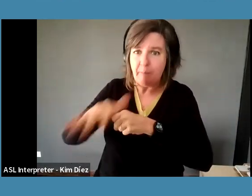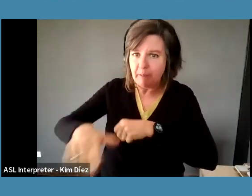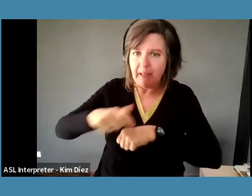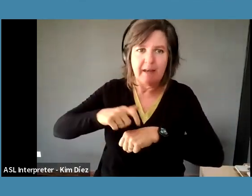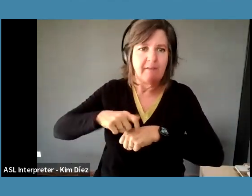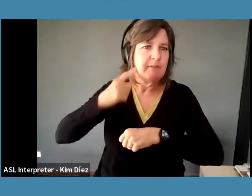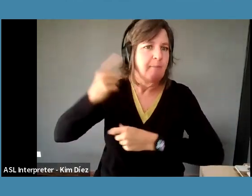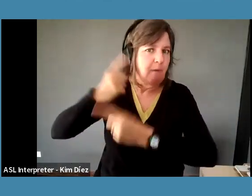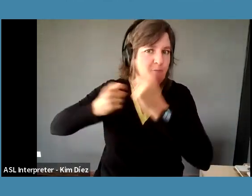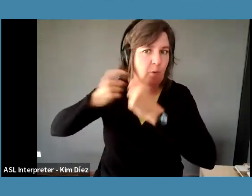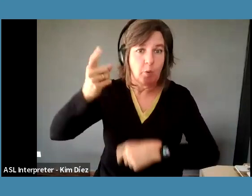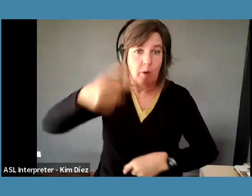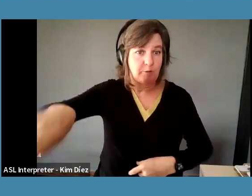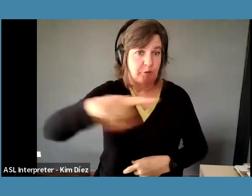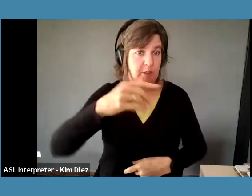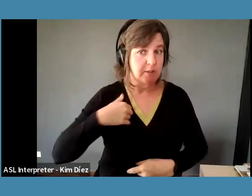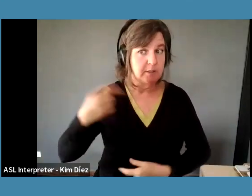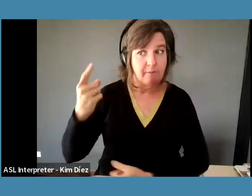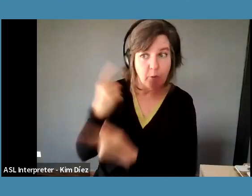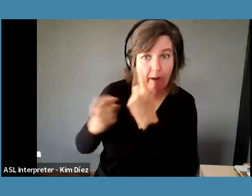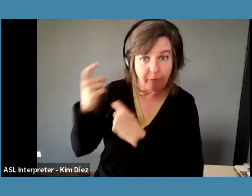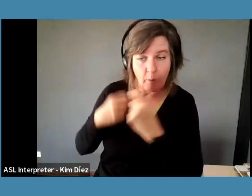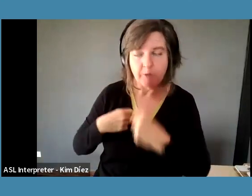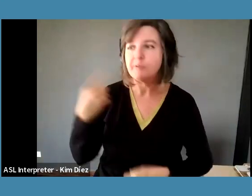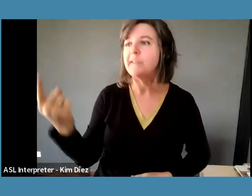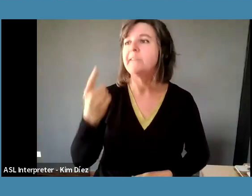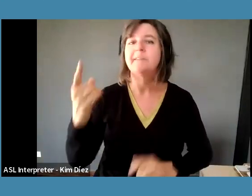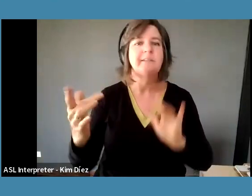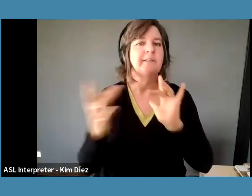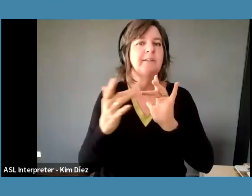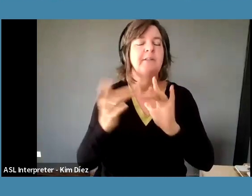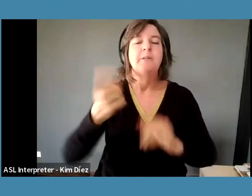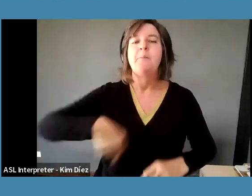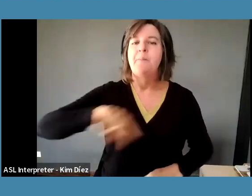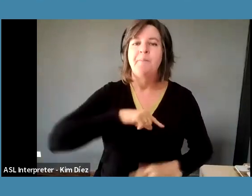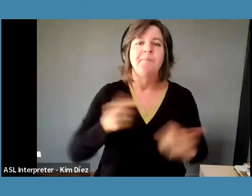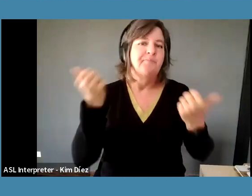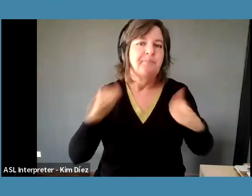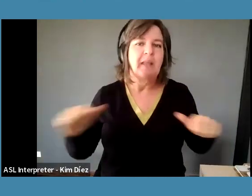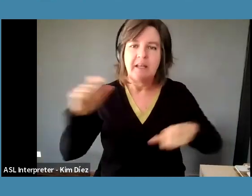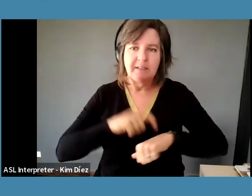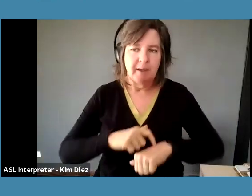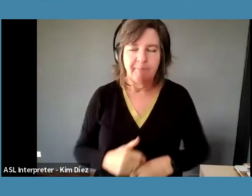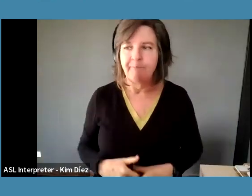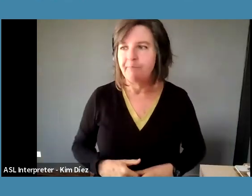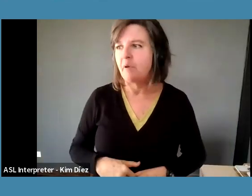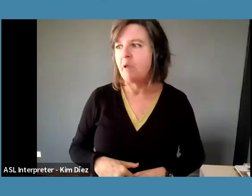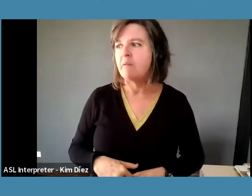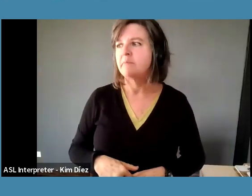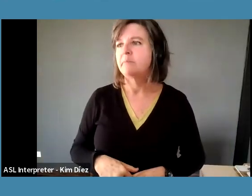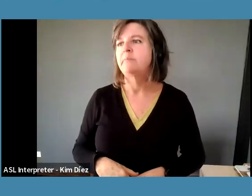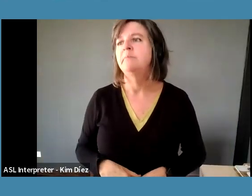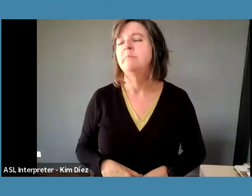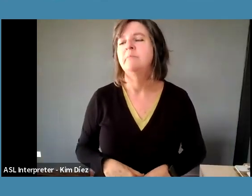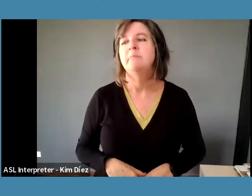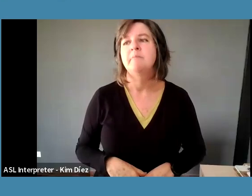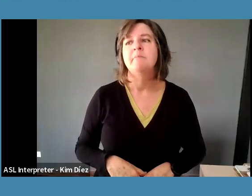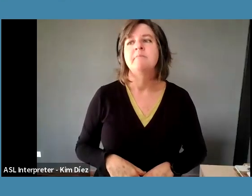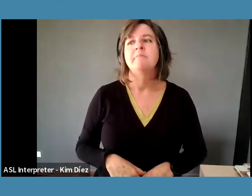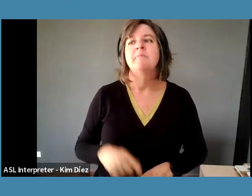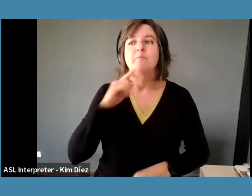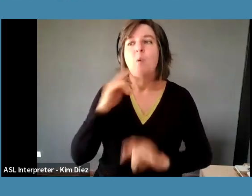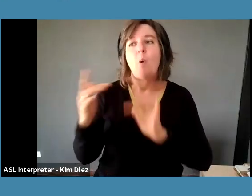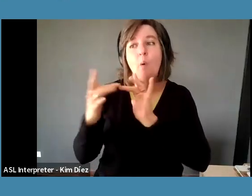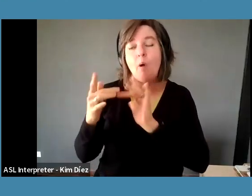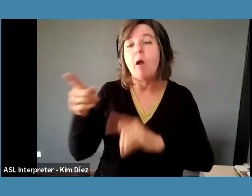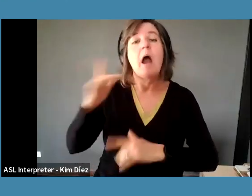have questions, and you can always contact us anytime, and reach out. Or our website